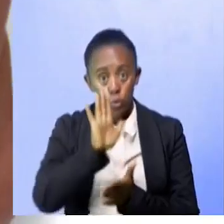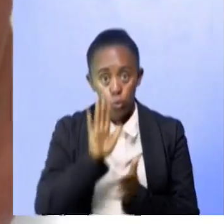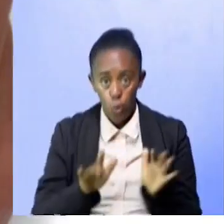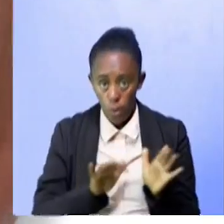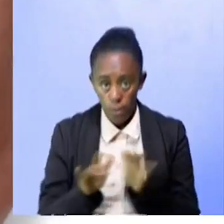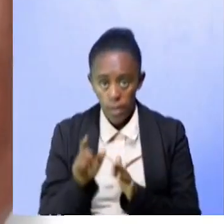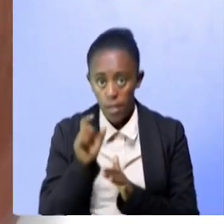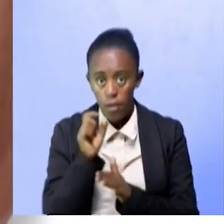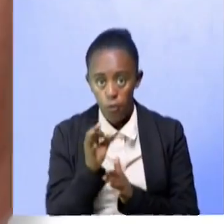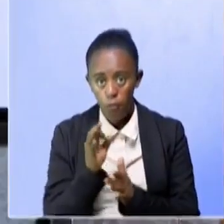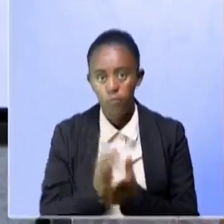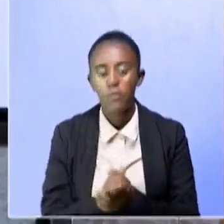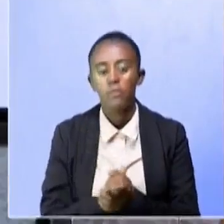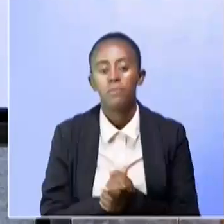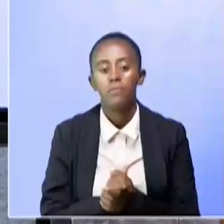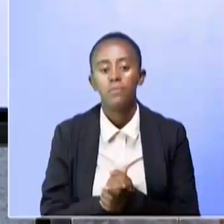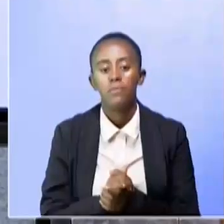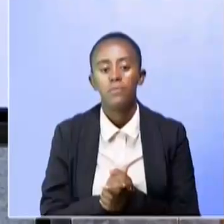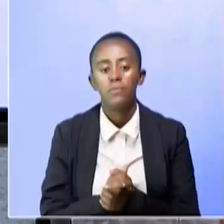of.